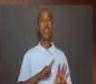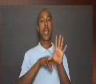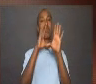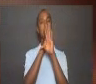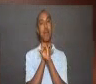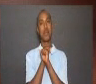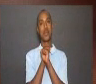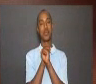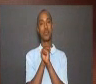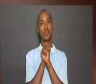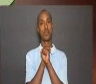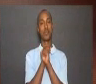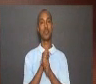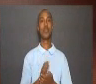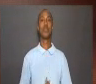Time's up.